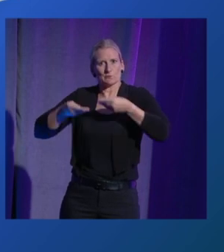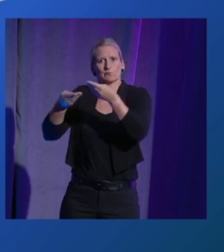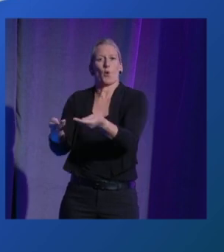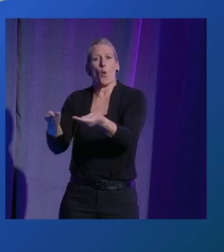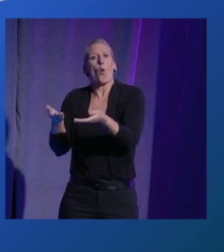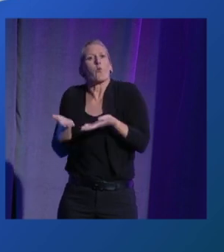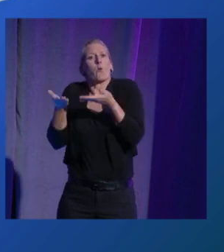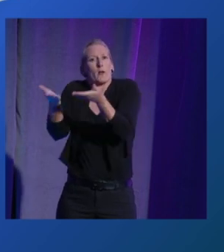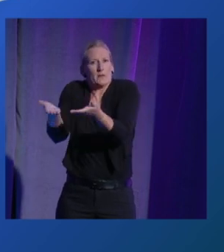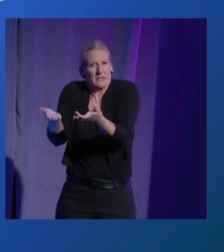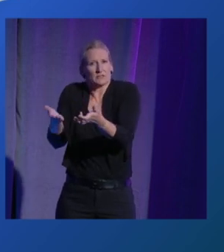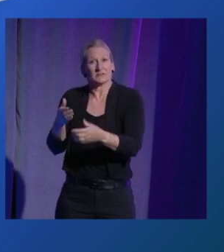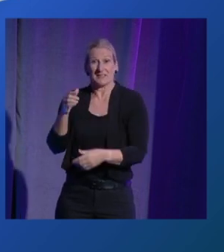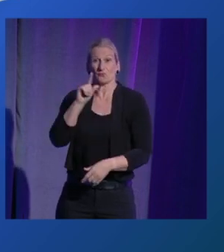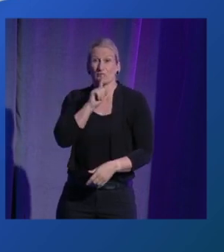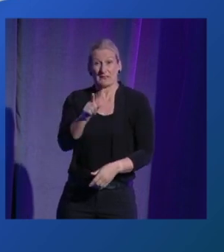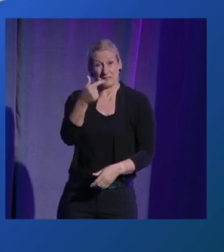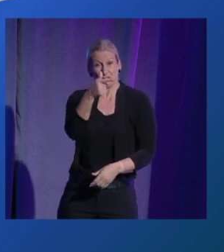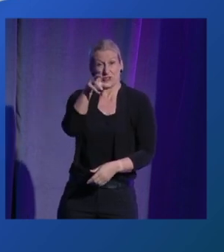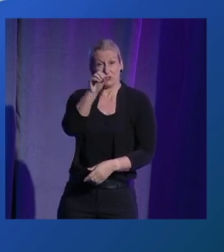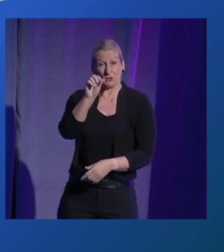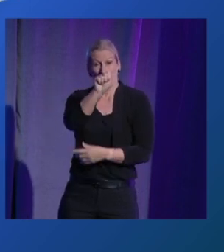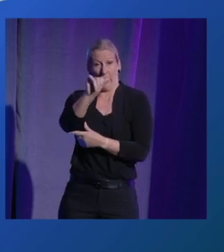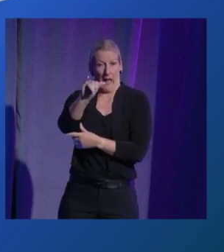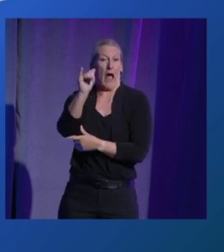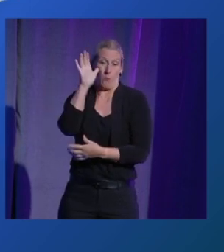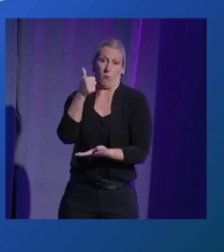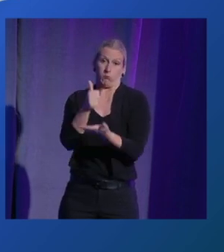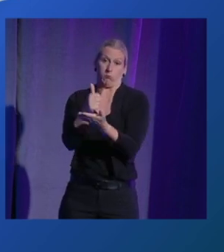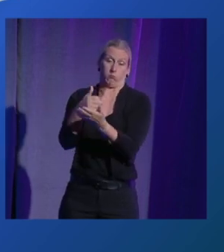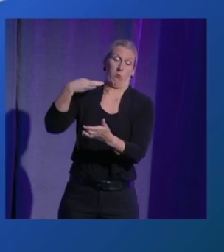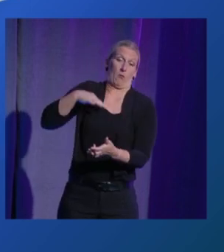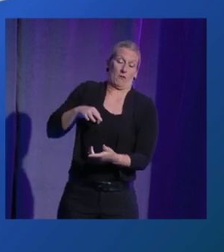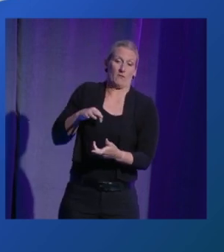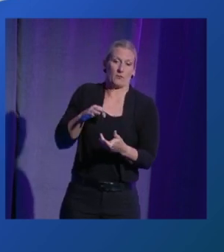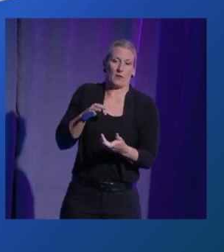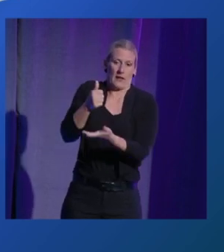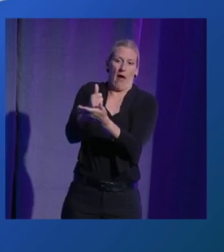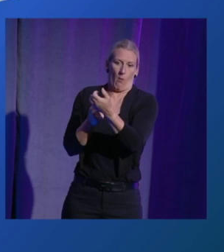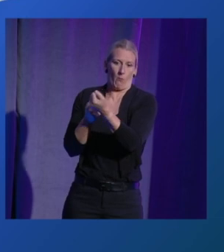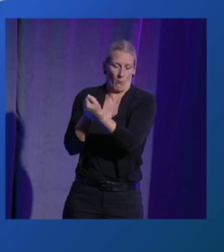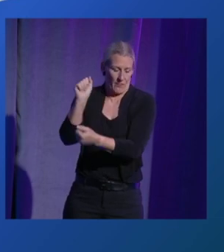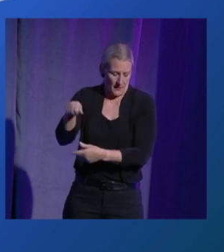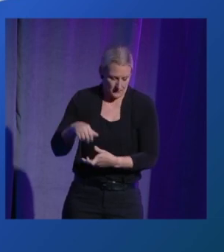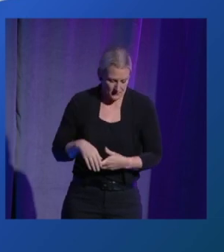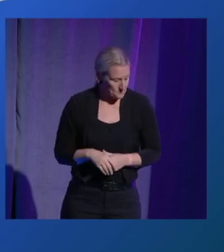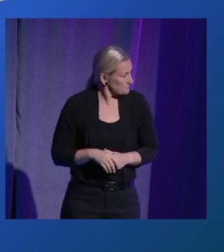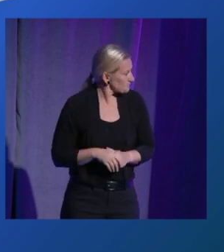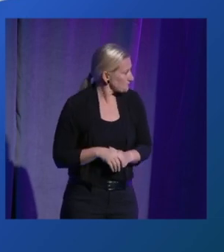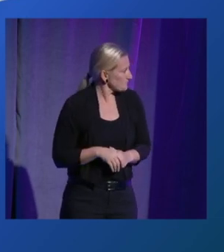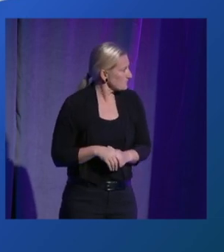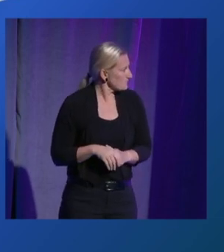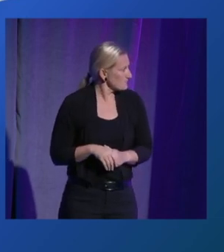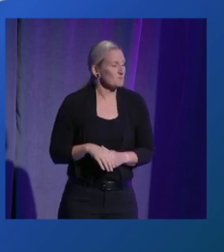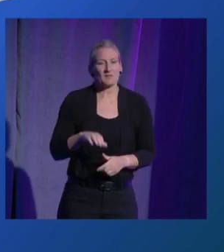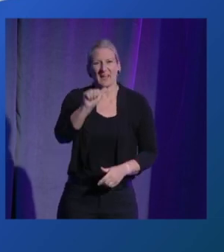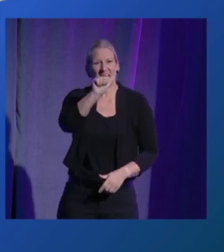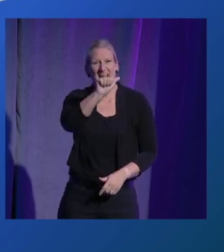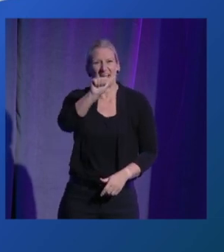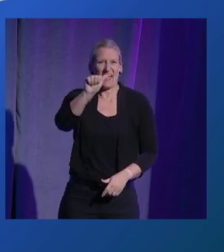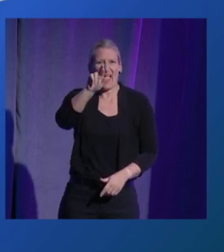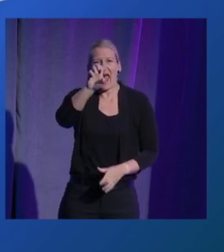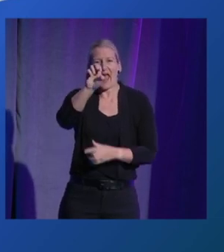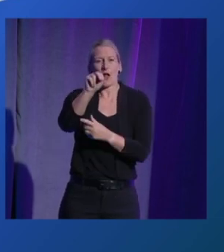is going to be a big component of that and I think on the other end of the chain I don't think there's a major food company in the world that